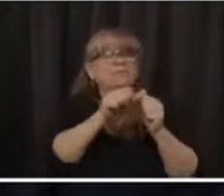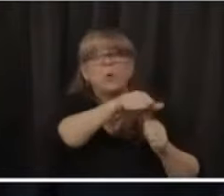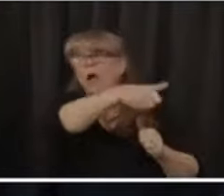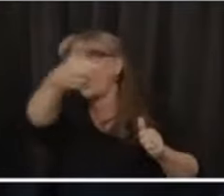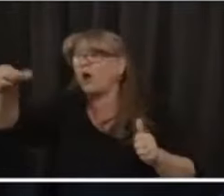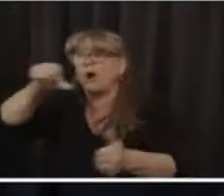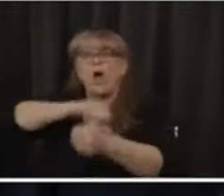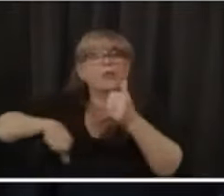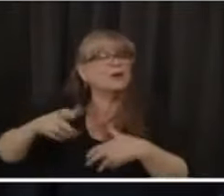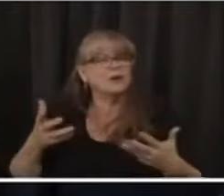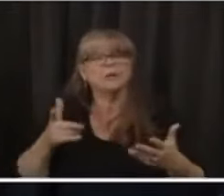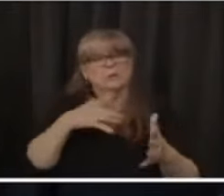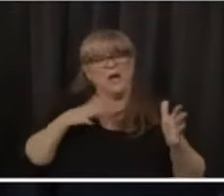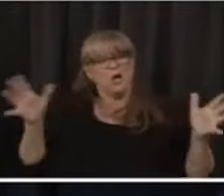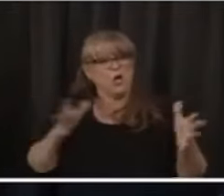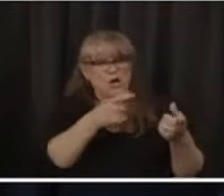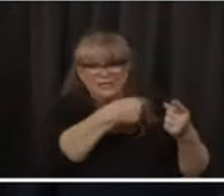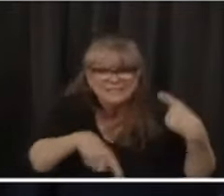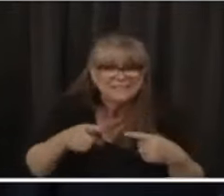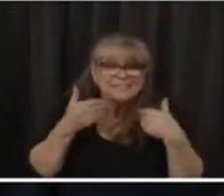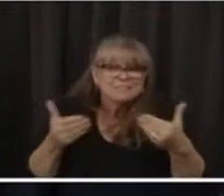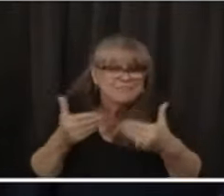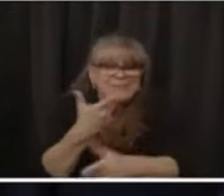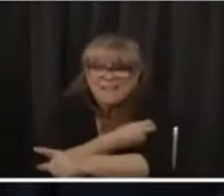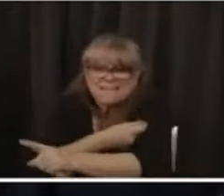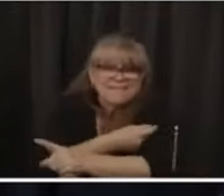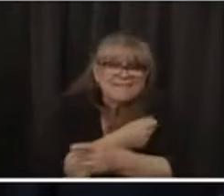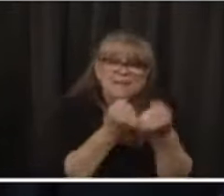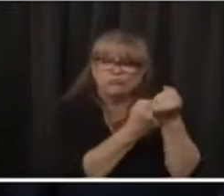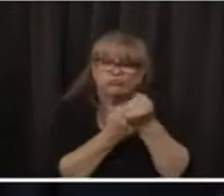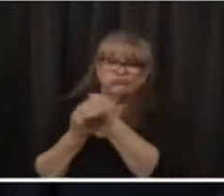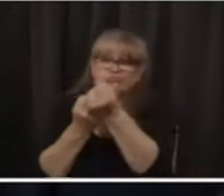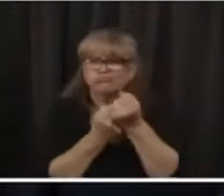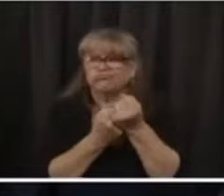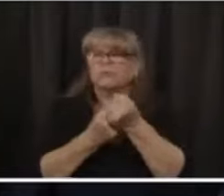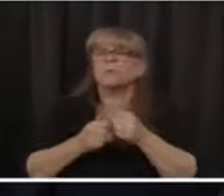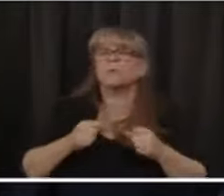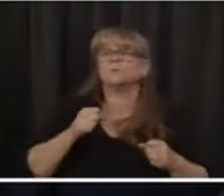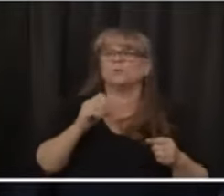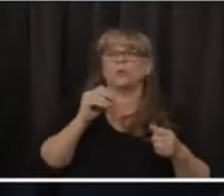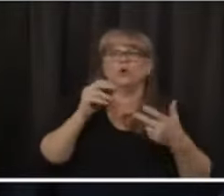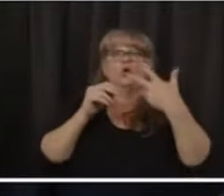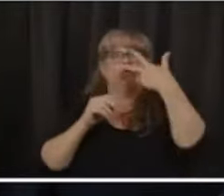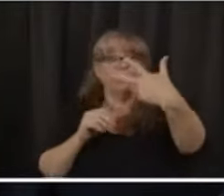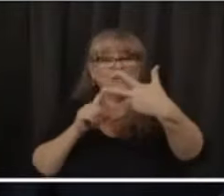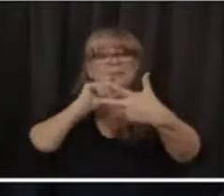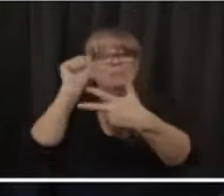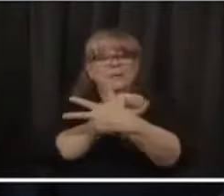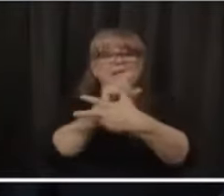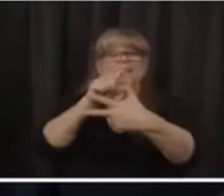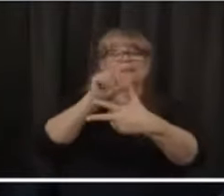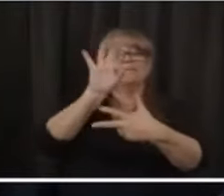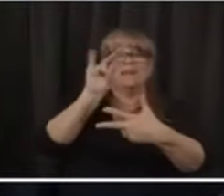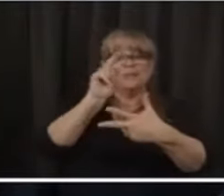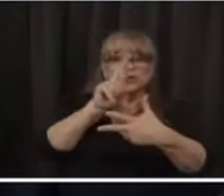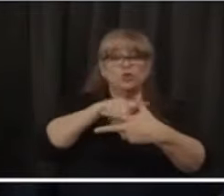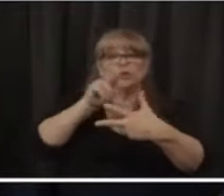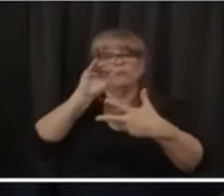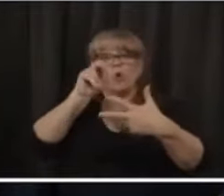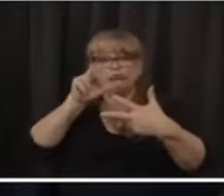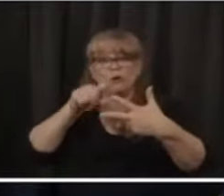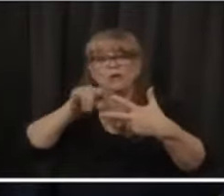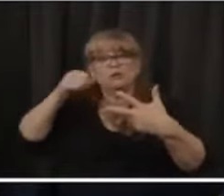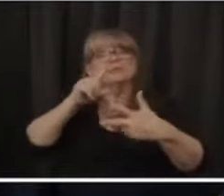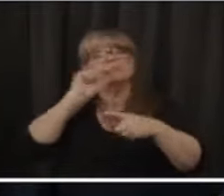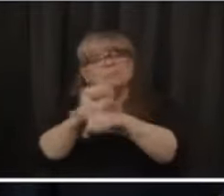higher. All 3 vaccines are safe and highly effective. All 3 will pave the way to ending this